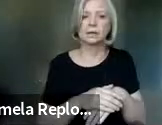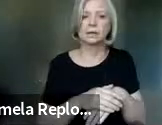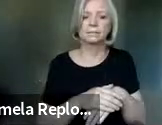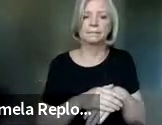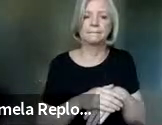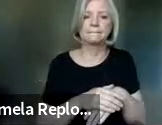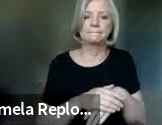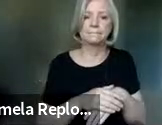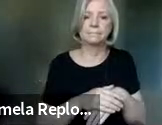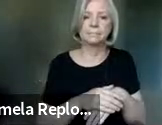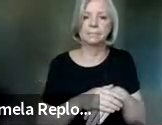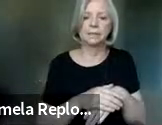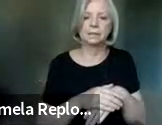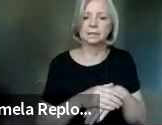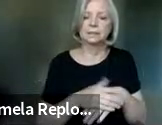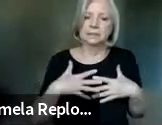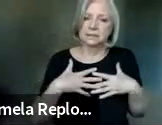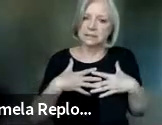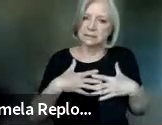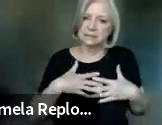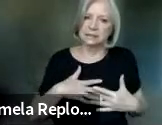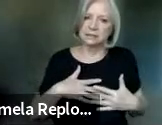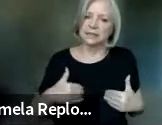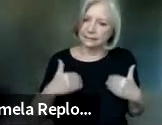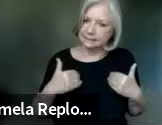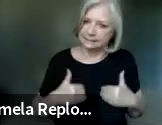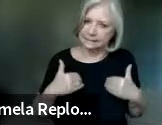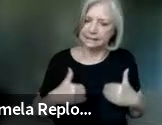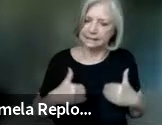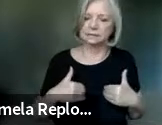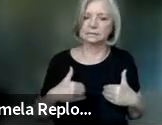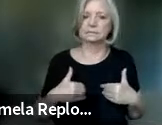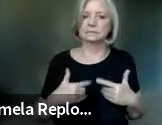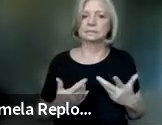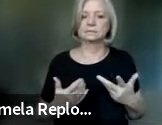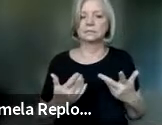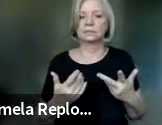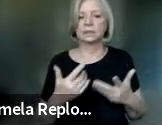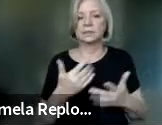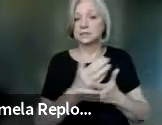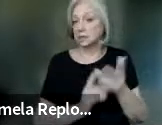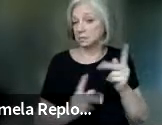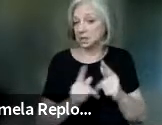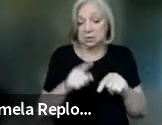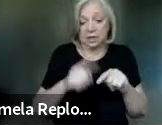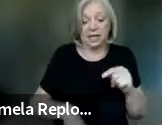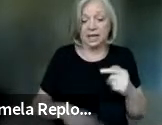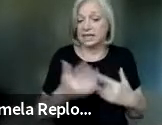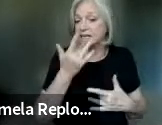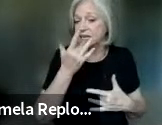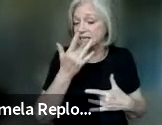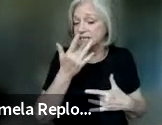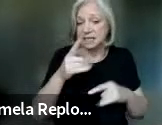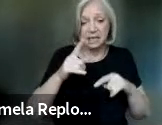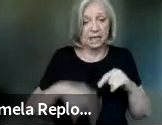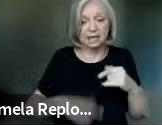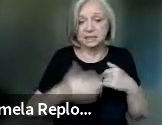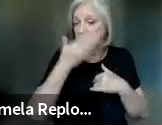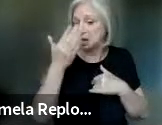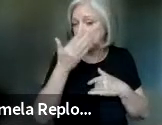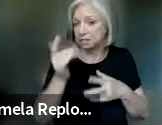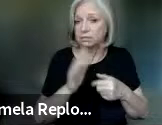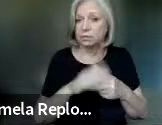congestion. Sometimes people have more unusual symptoms, loss of taste or smell, or they could have